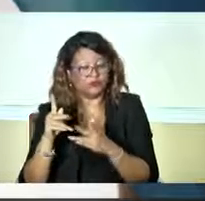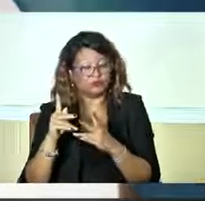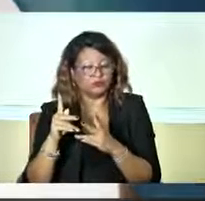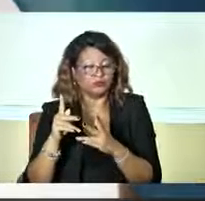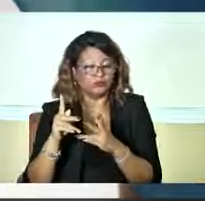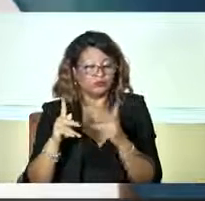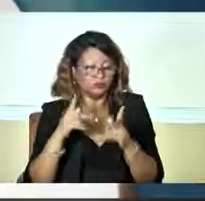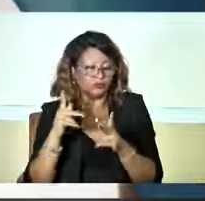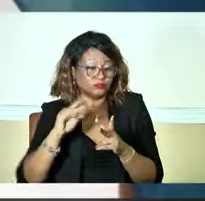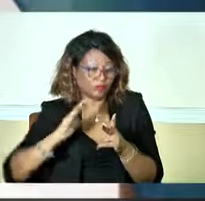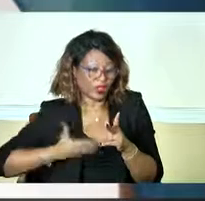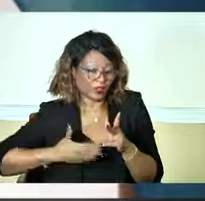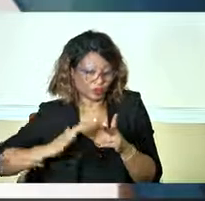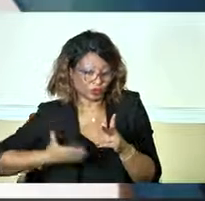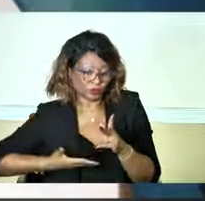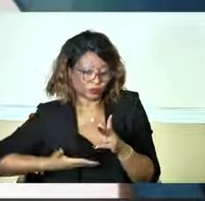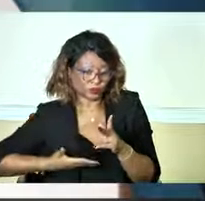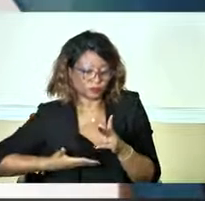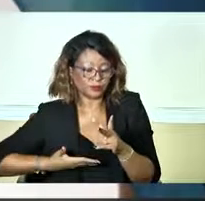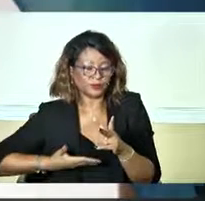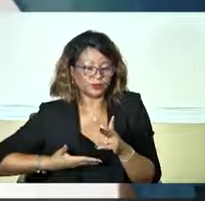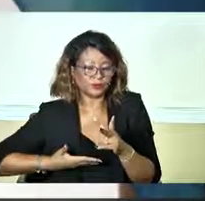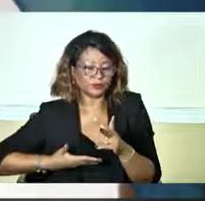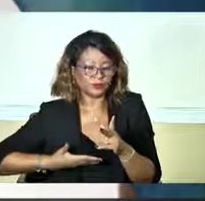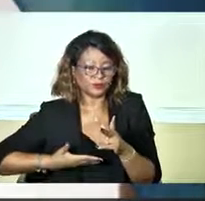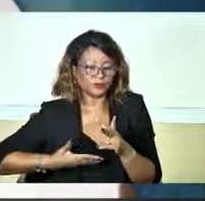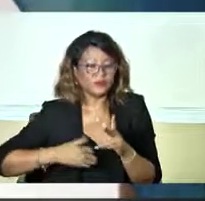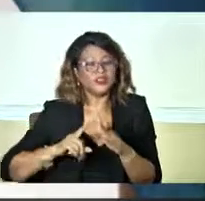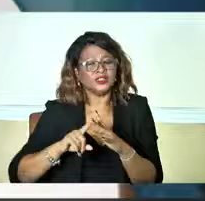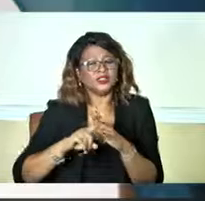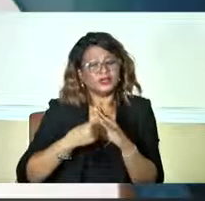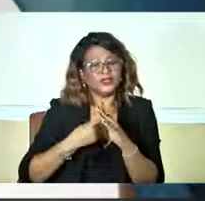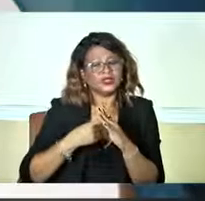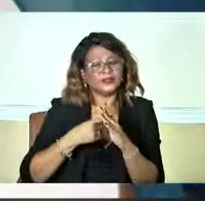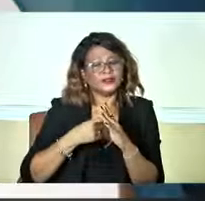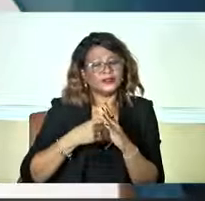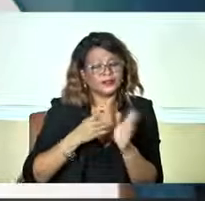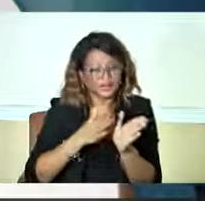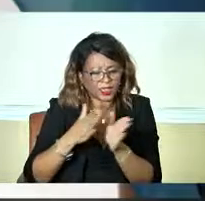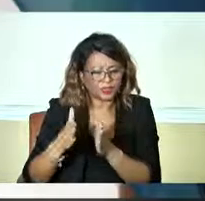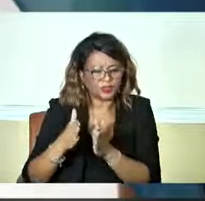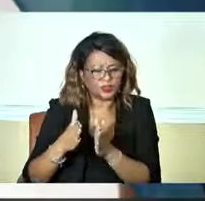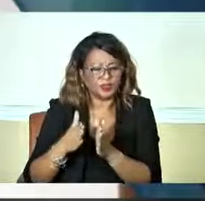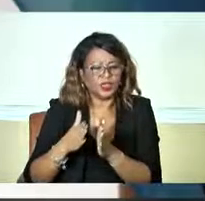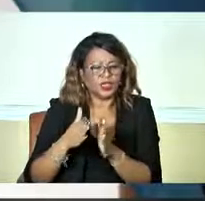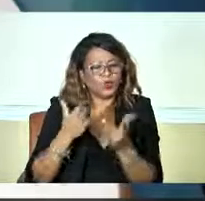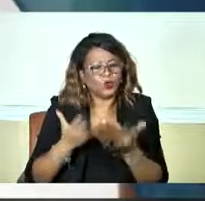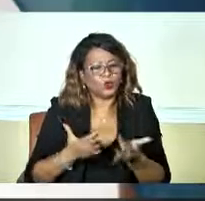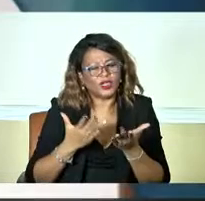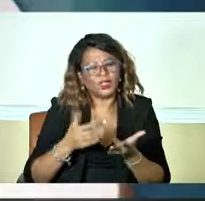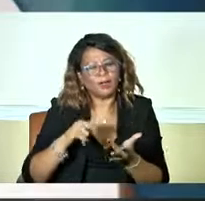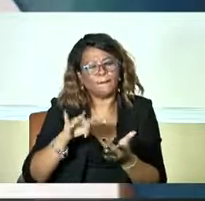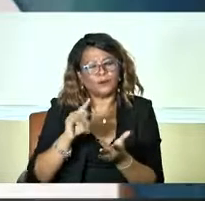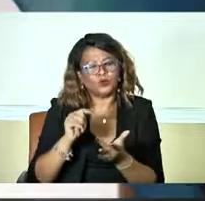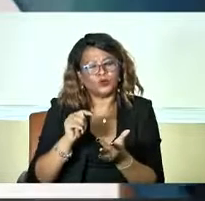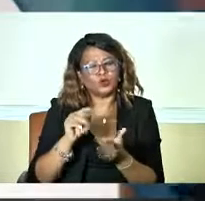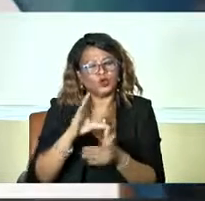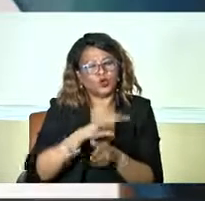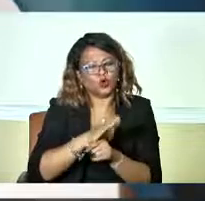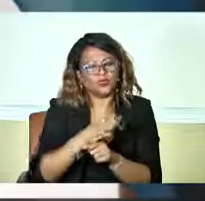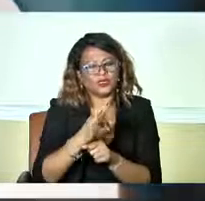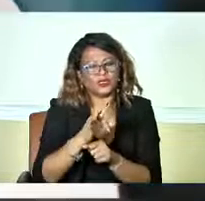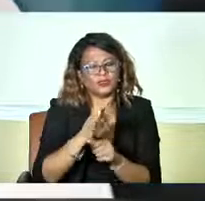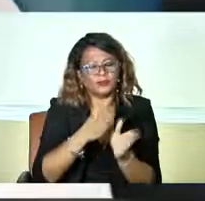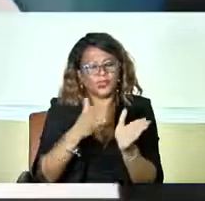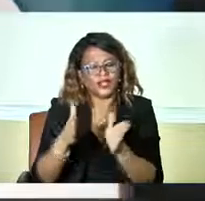Project is in the permitting stage, and we await Carnival's post-COVID plans. Our Tech